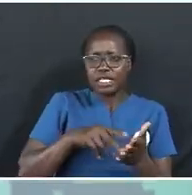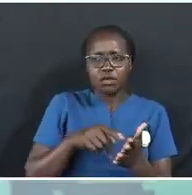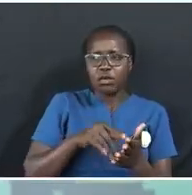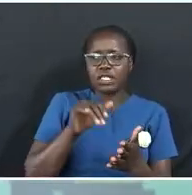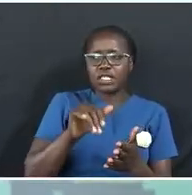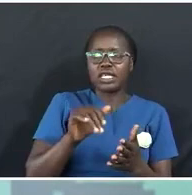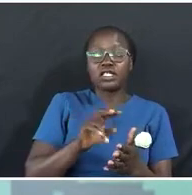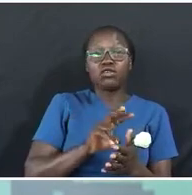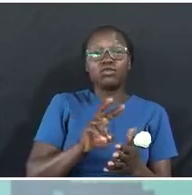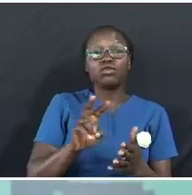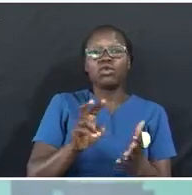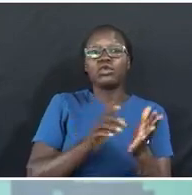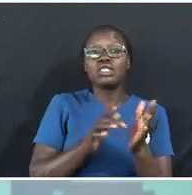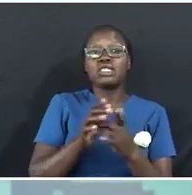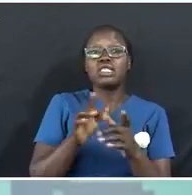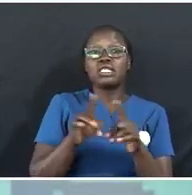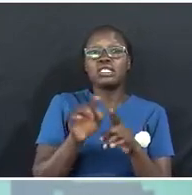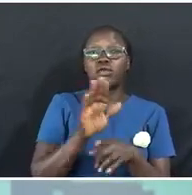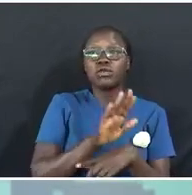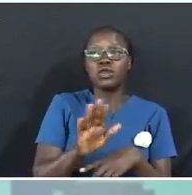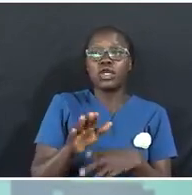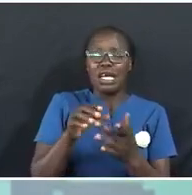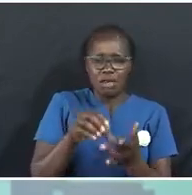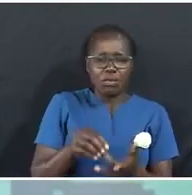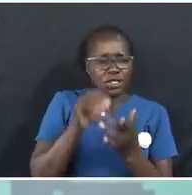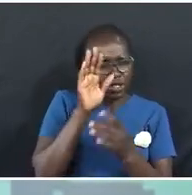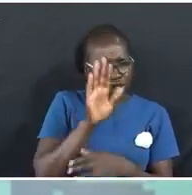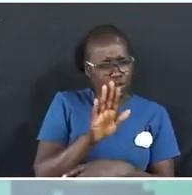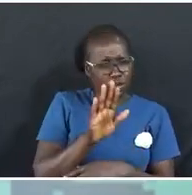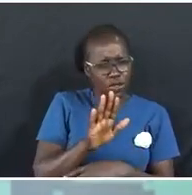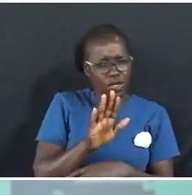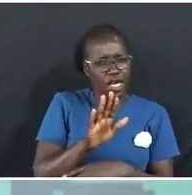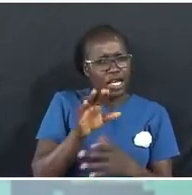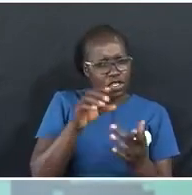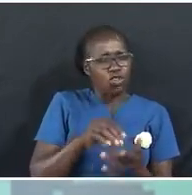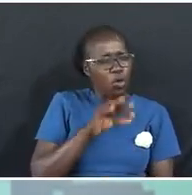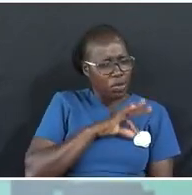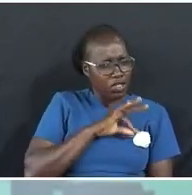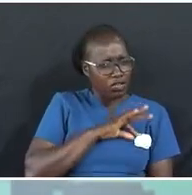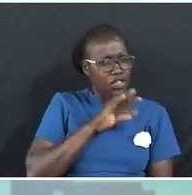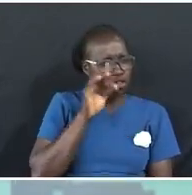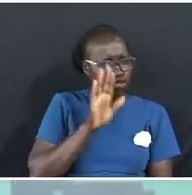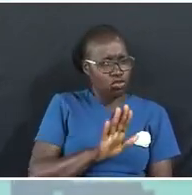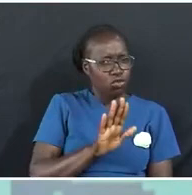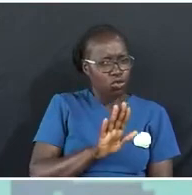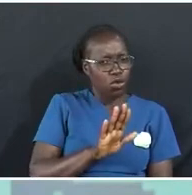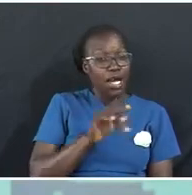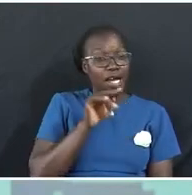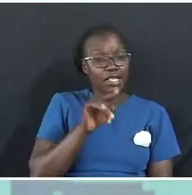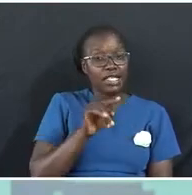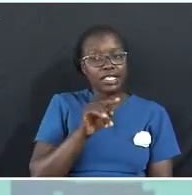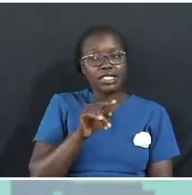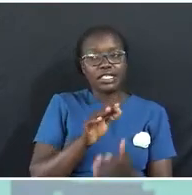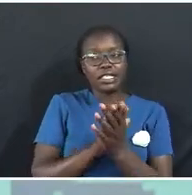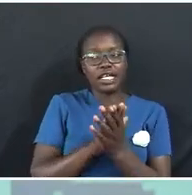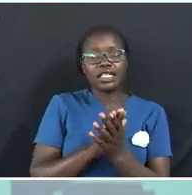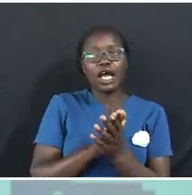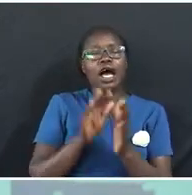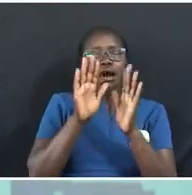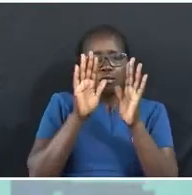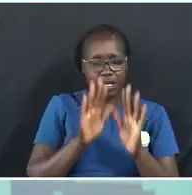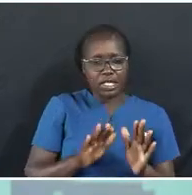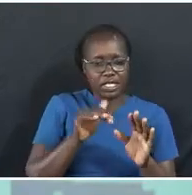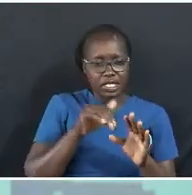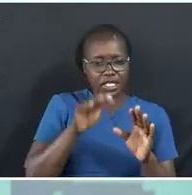so dear to you, that which is so gracious to you, that which is so beneficial, that which matters a lot in your life, when